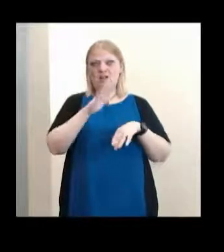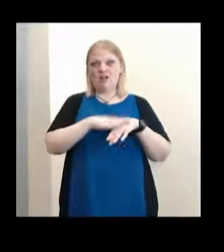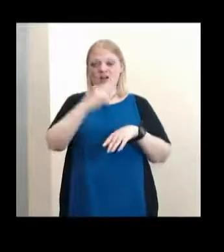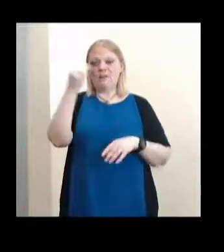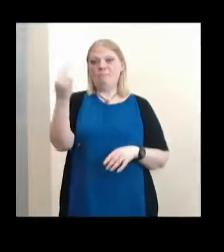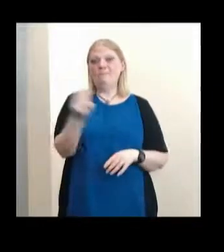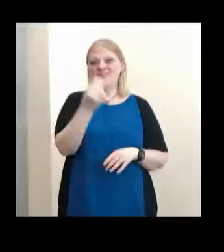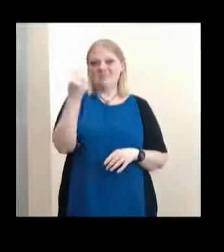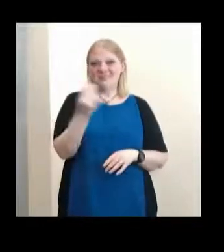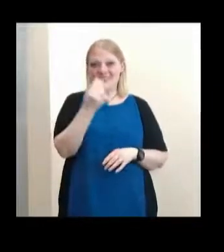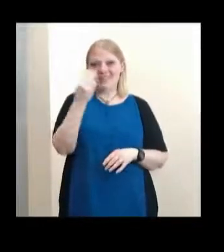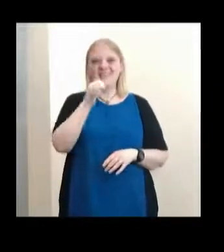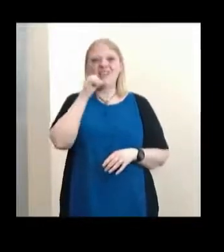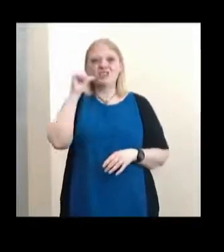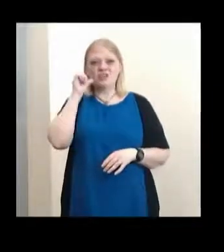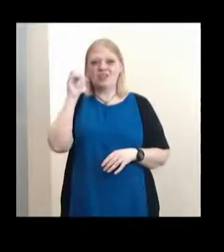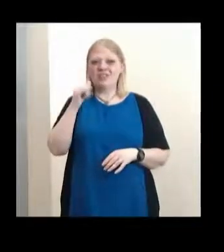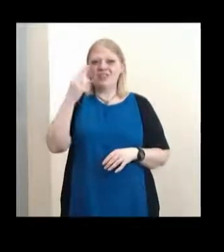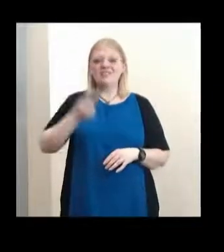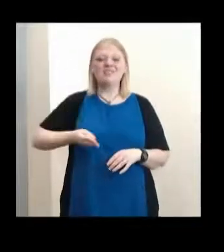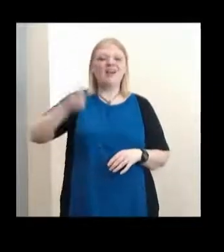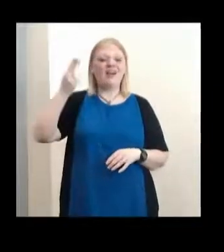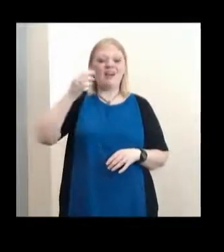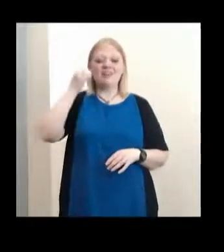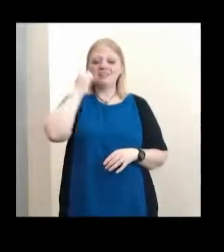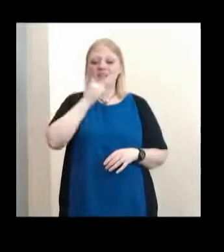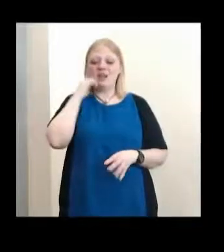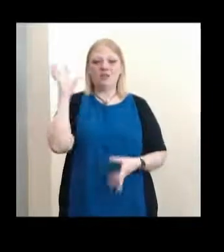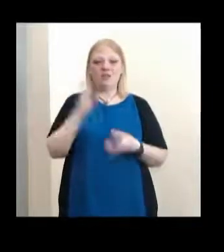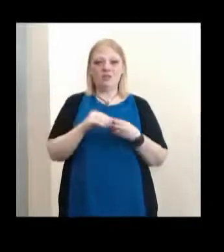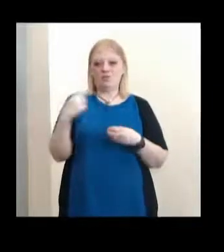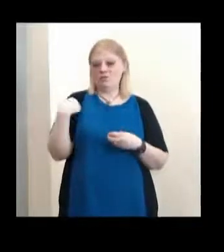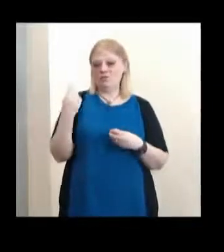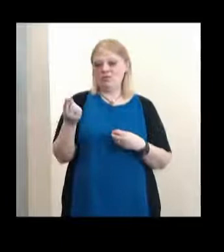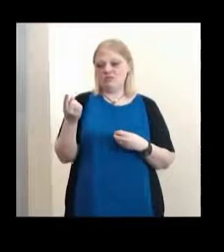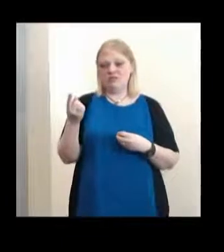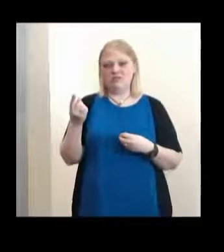March 29th, which is the highest daily total since late January.